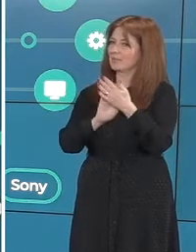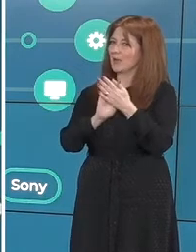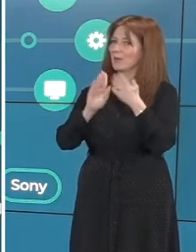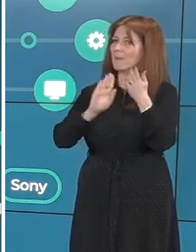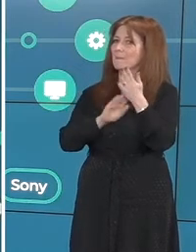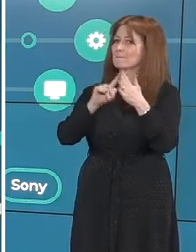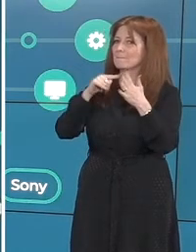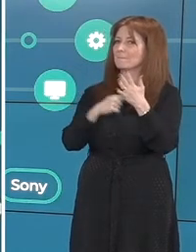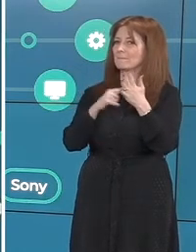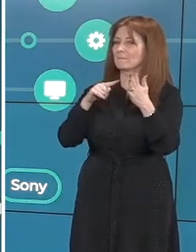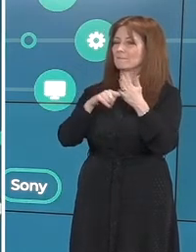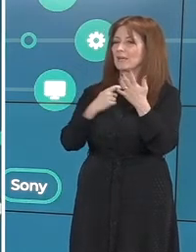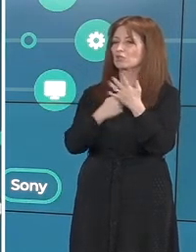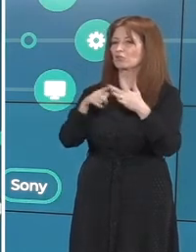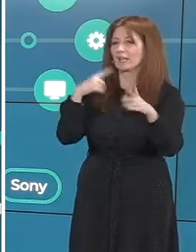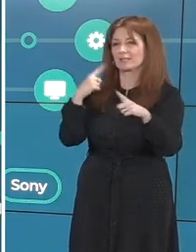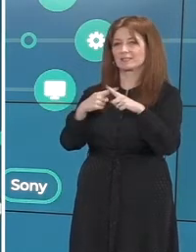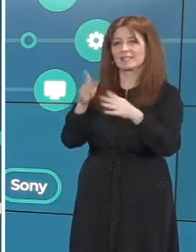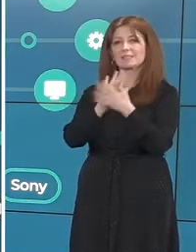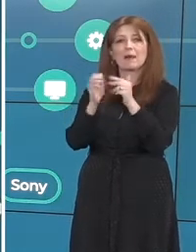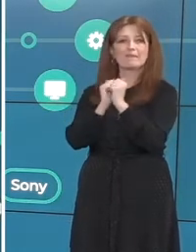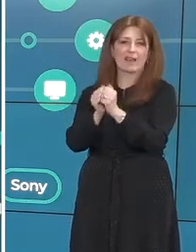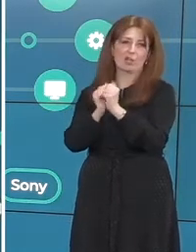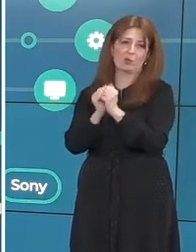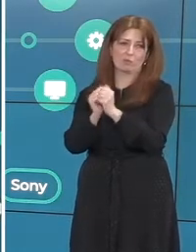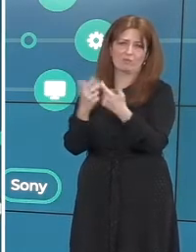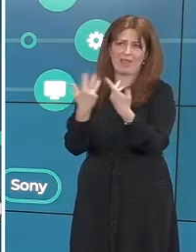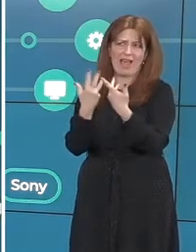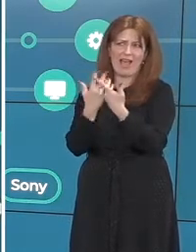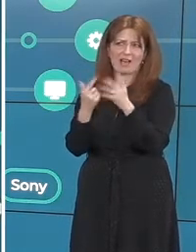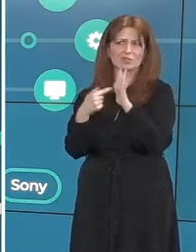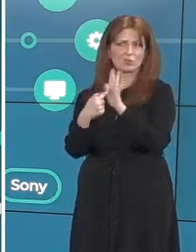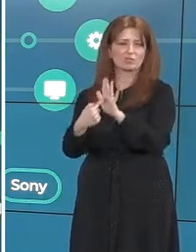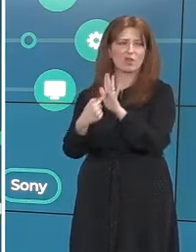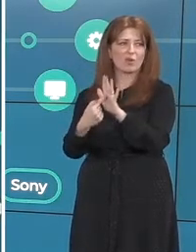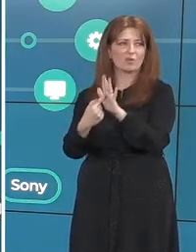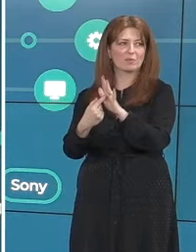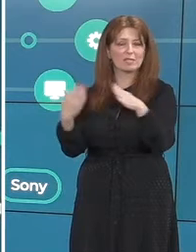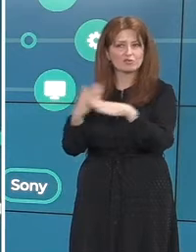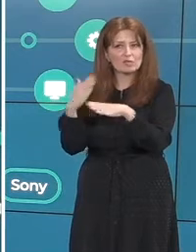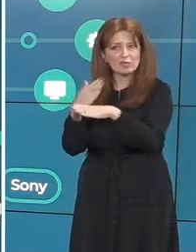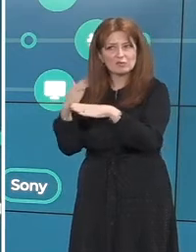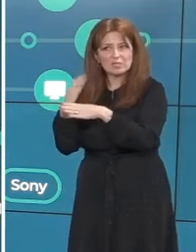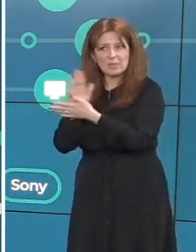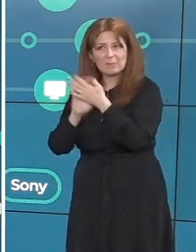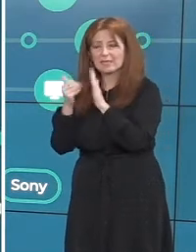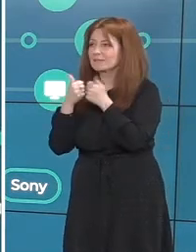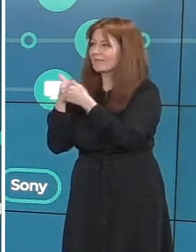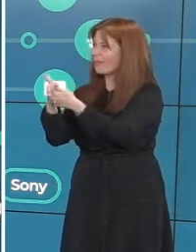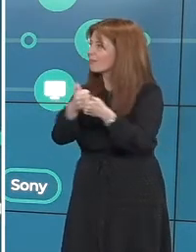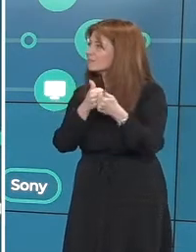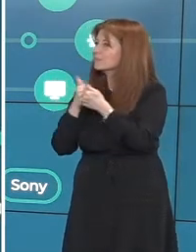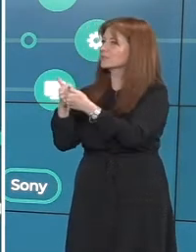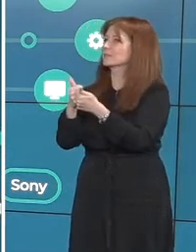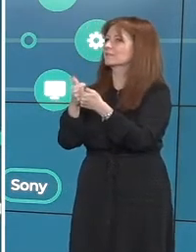do we show value? How do we show that by doing all this effort, again, it helped these folks and kind of